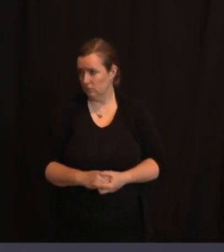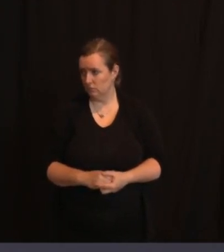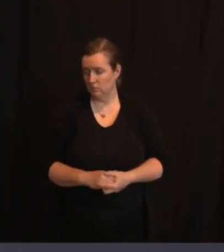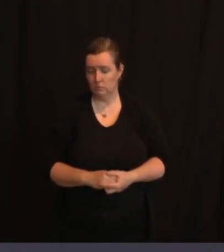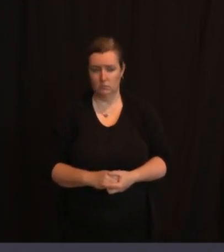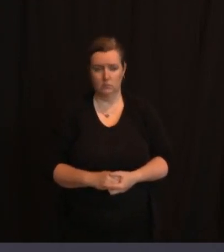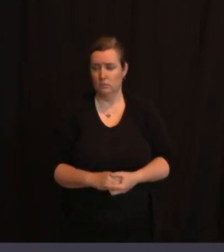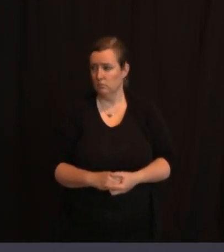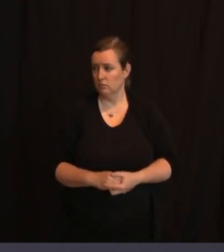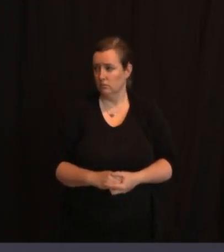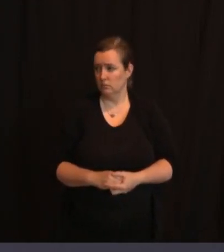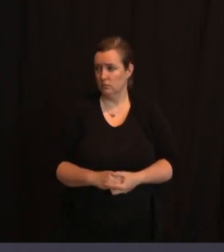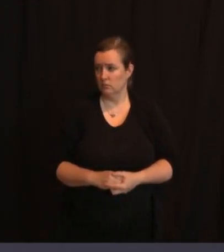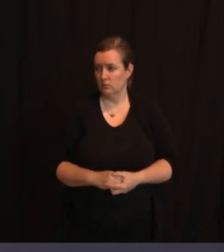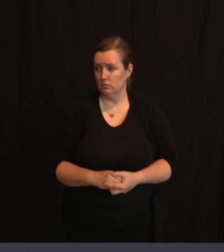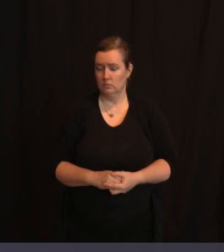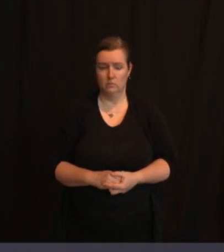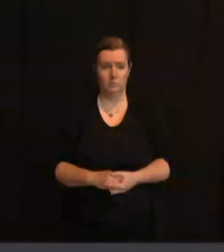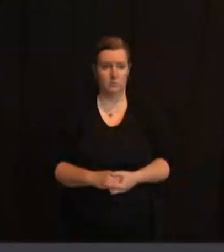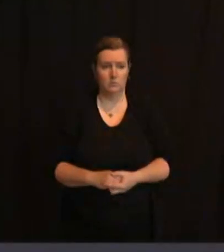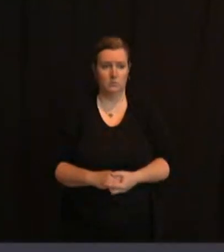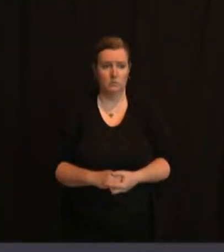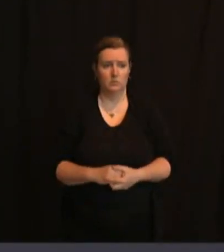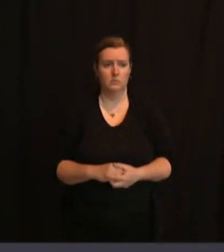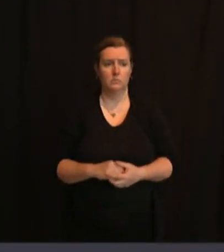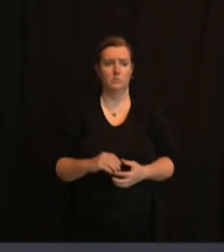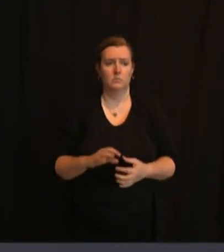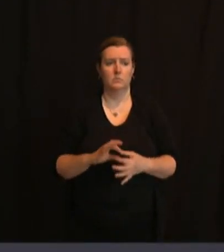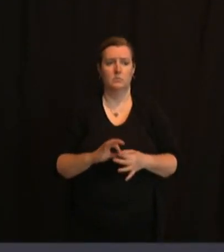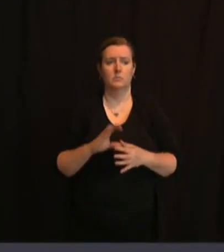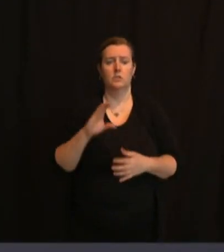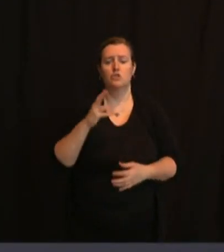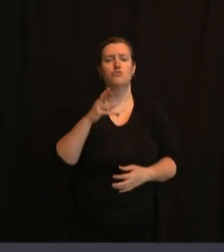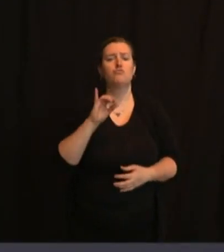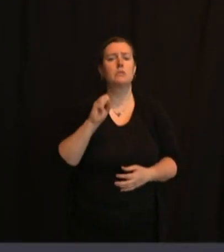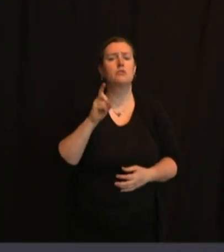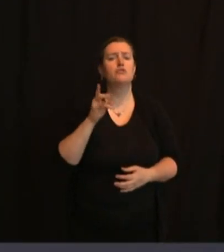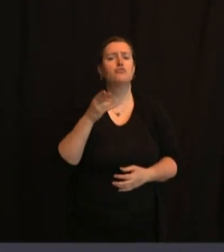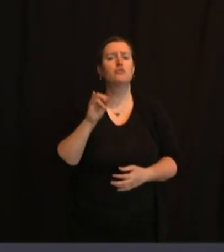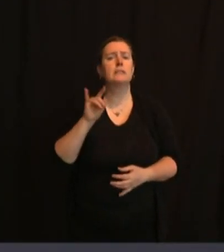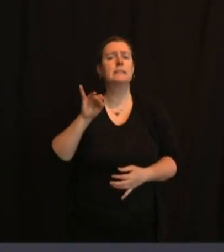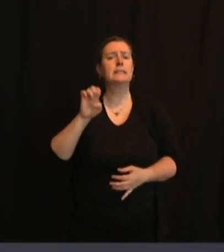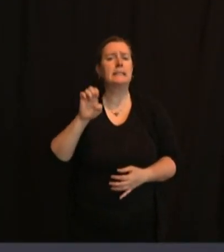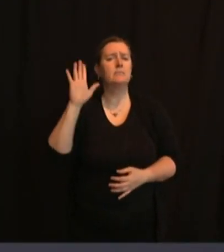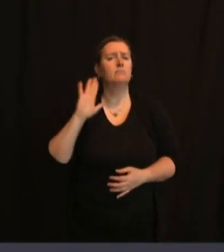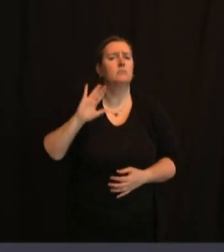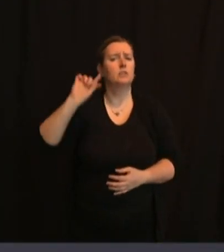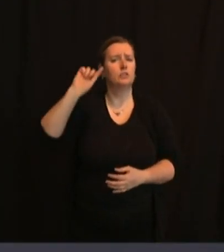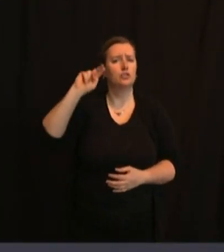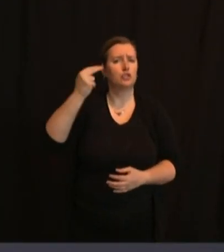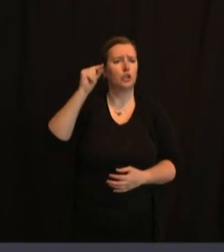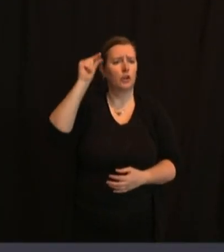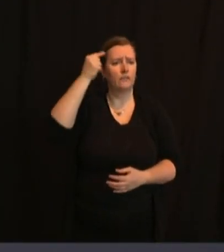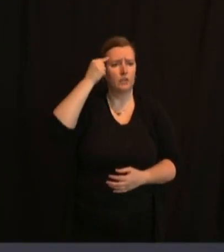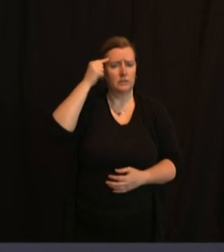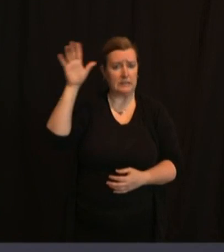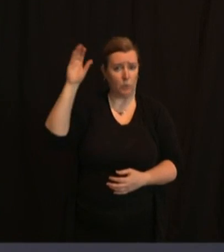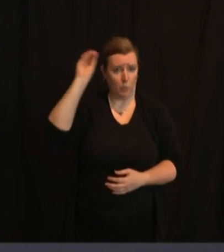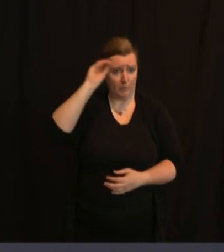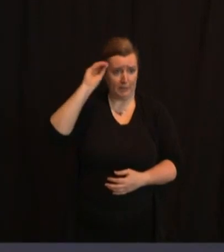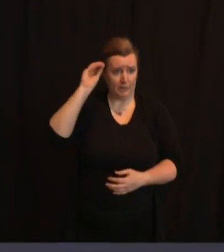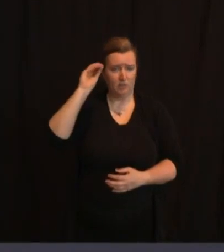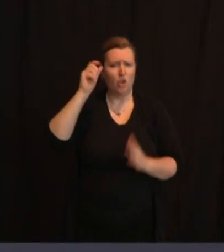saw the highlights of Governor Christie's op-ed. Is there any reason that you didn't read that in its entirety,